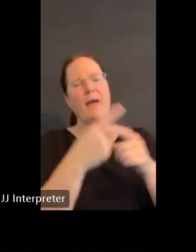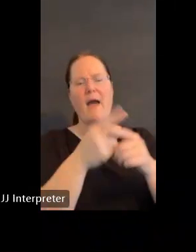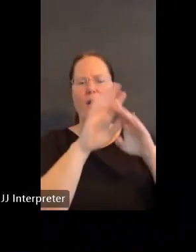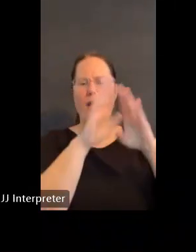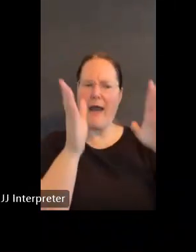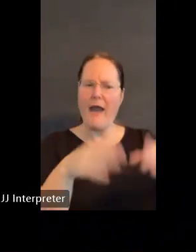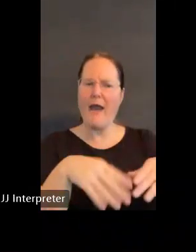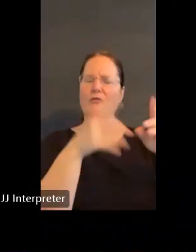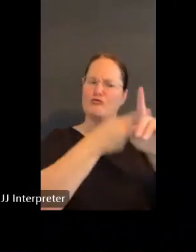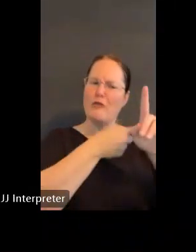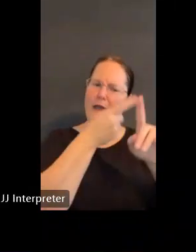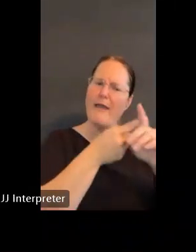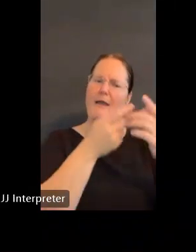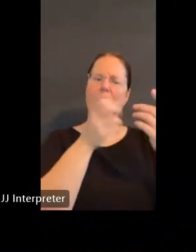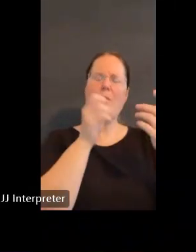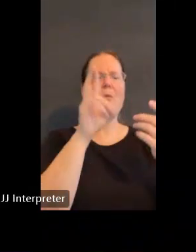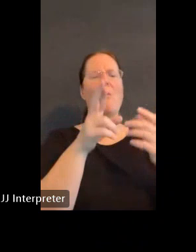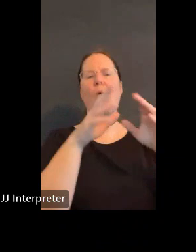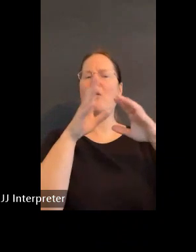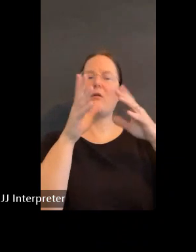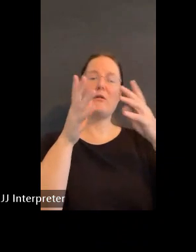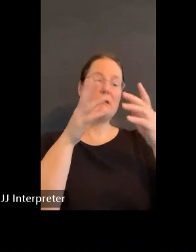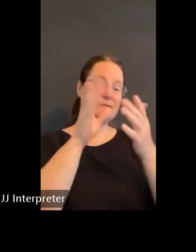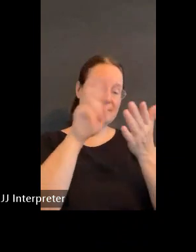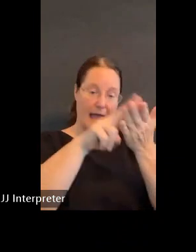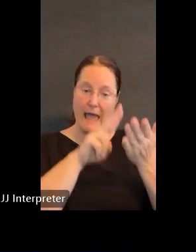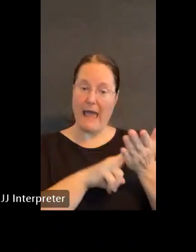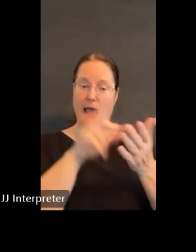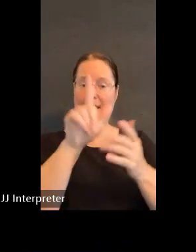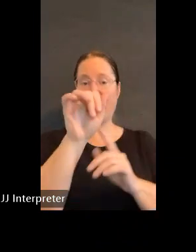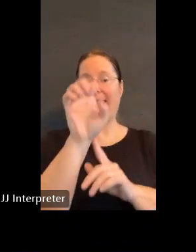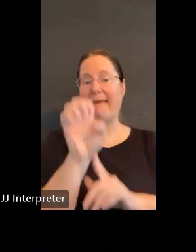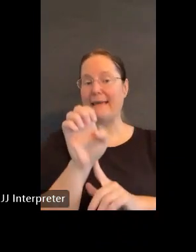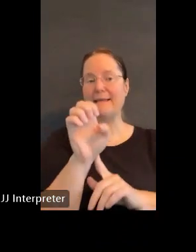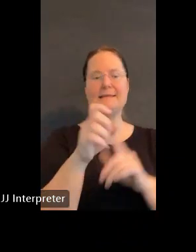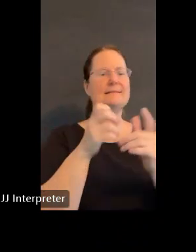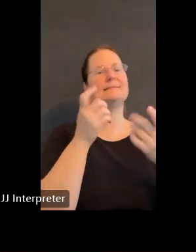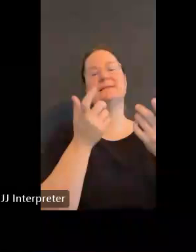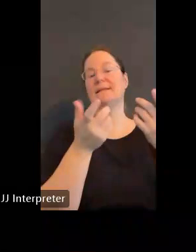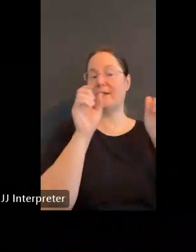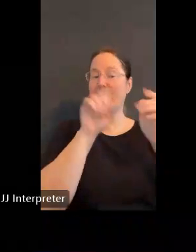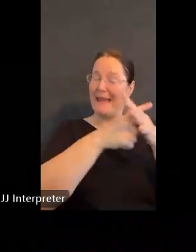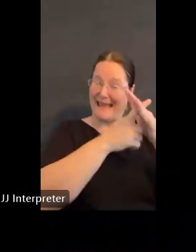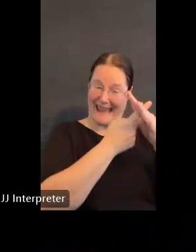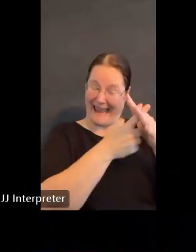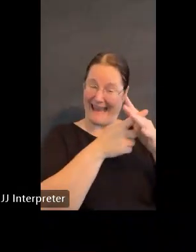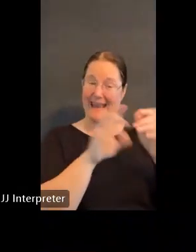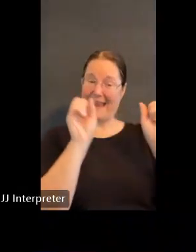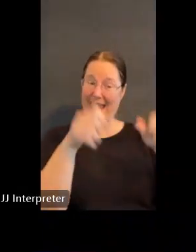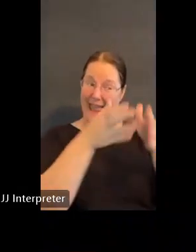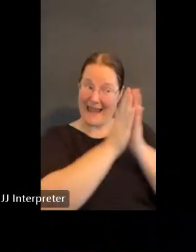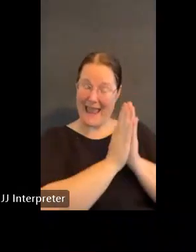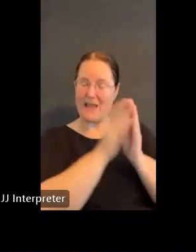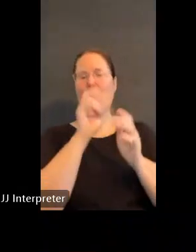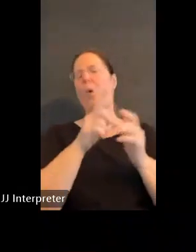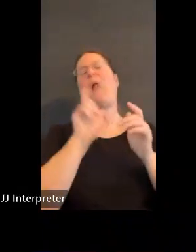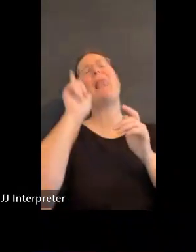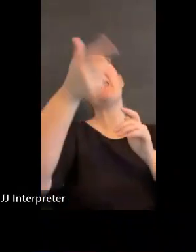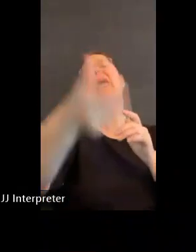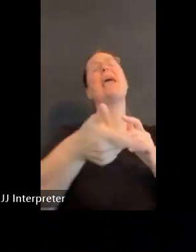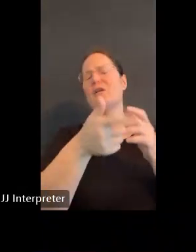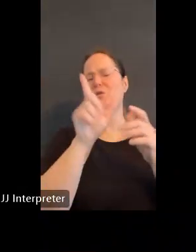they're signing a lease, as they're moving in. It can be 20 years after they've moved in. And why? Well, someone's disability-related needs